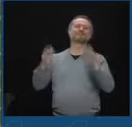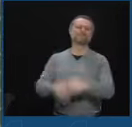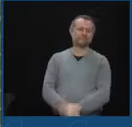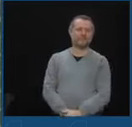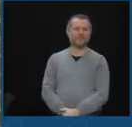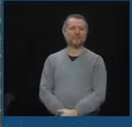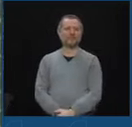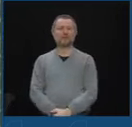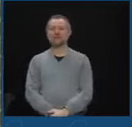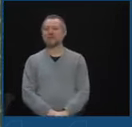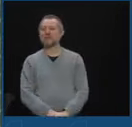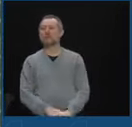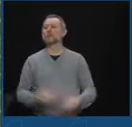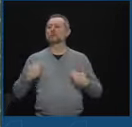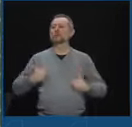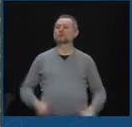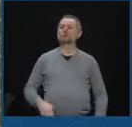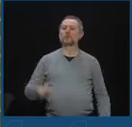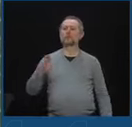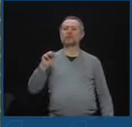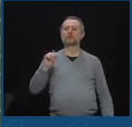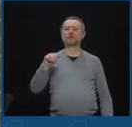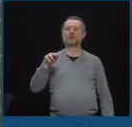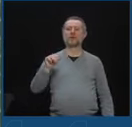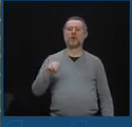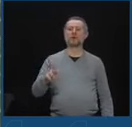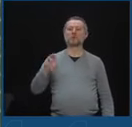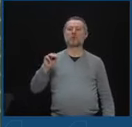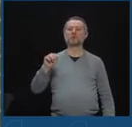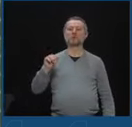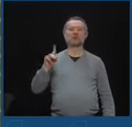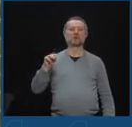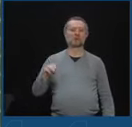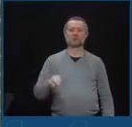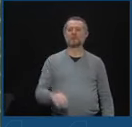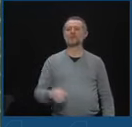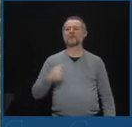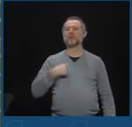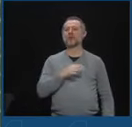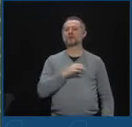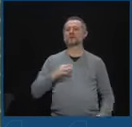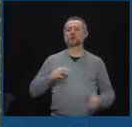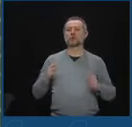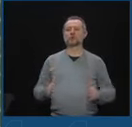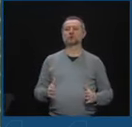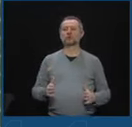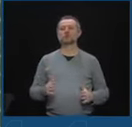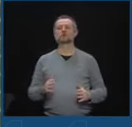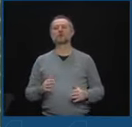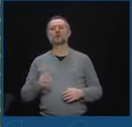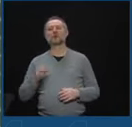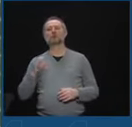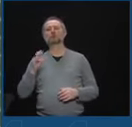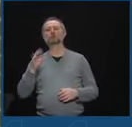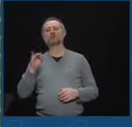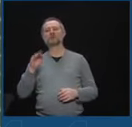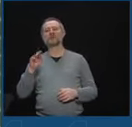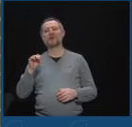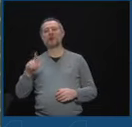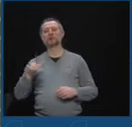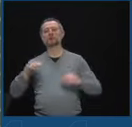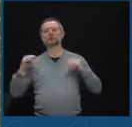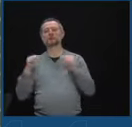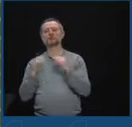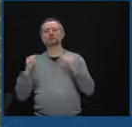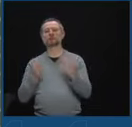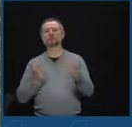I'm Rosanna Rosado. I'm the commissioner of the New York State Division of Criminal Justice Services, also known as DCJS. Technically,